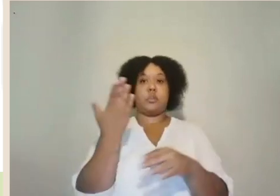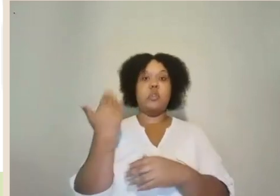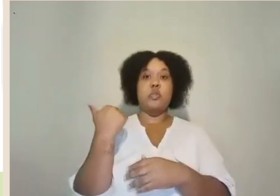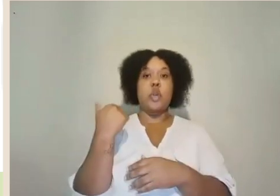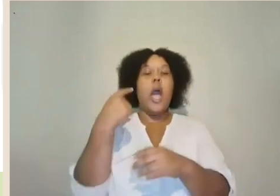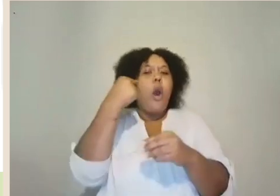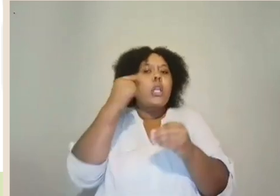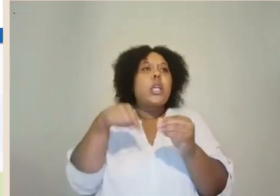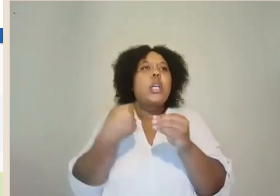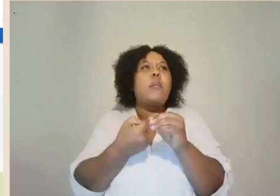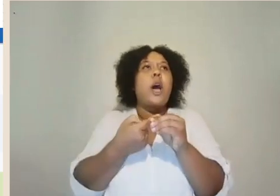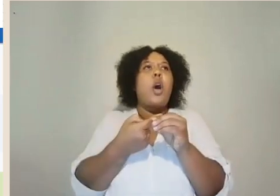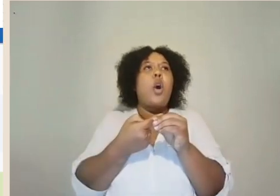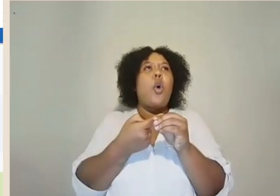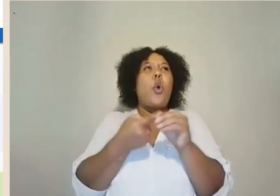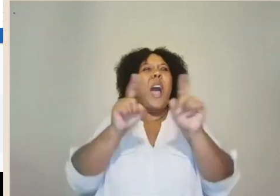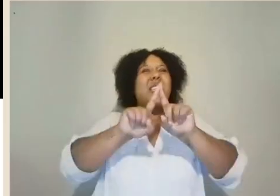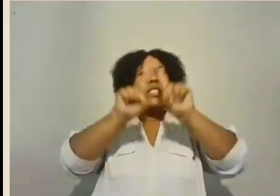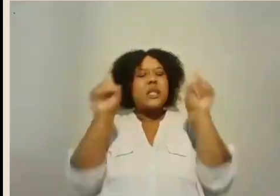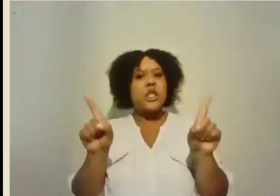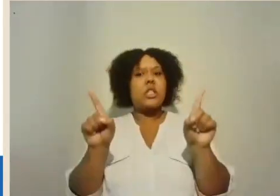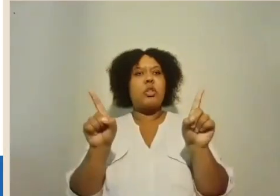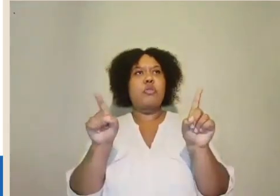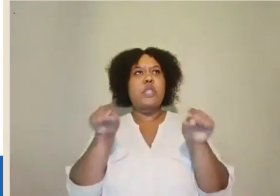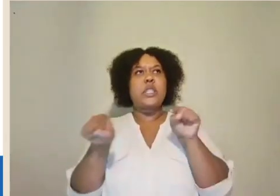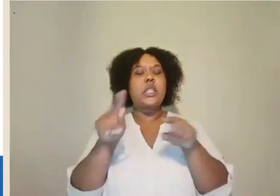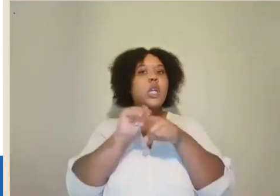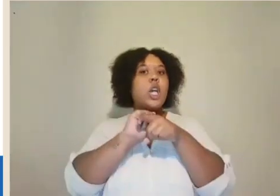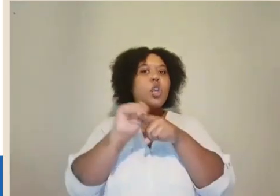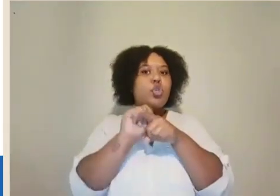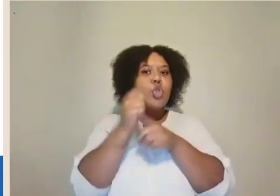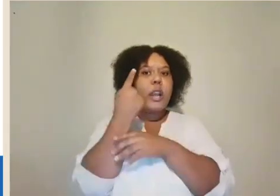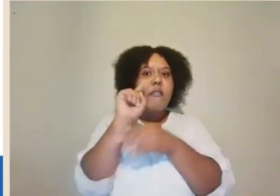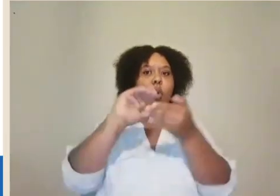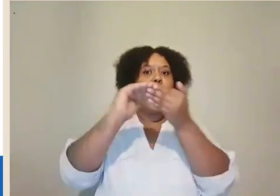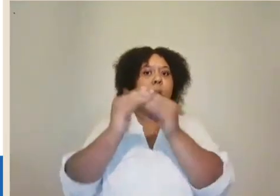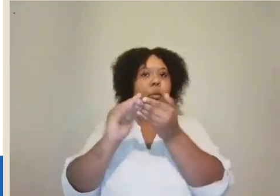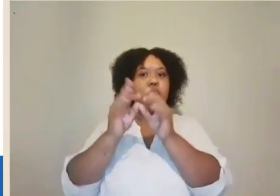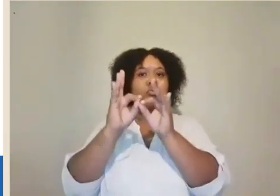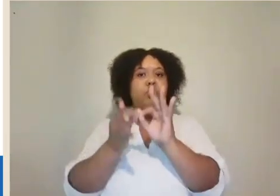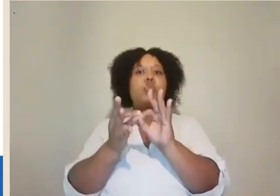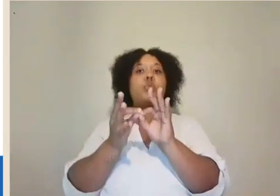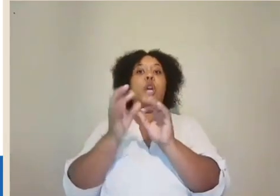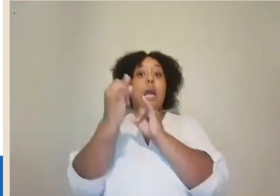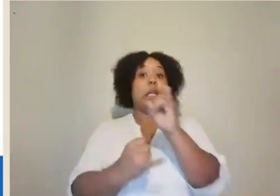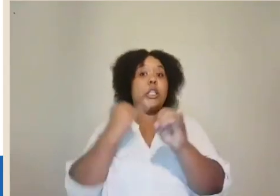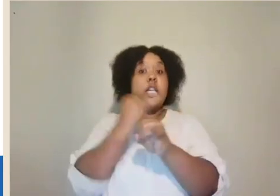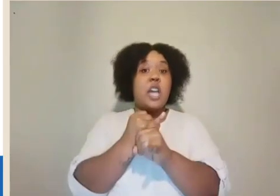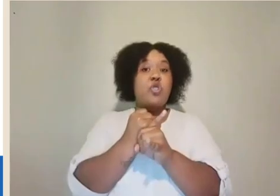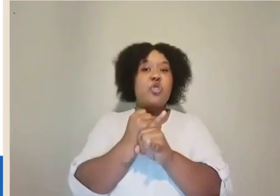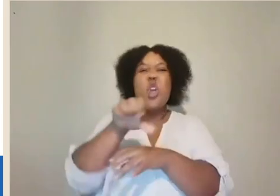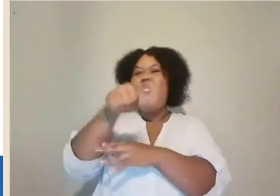thinking about what it's the different part of training for Community Interpreter International, is there something else that